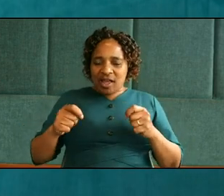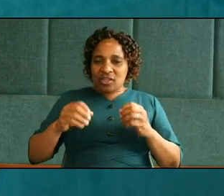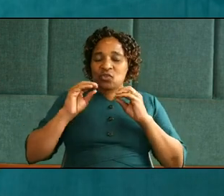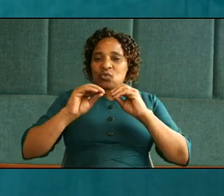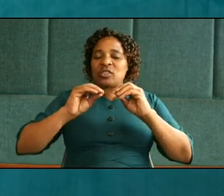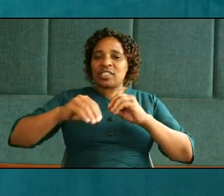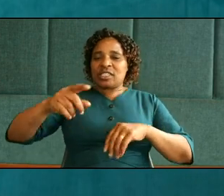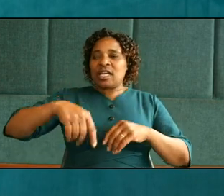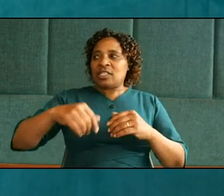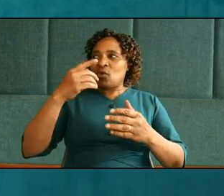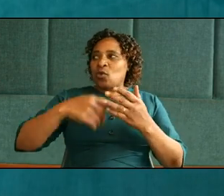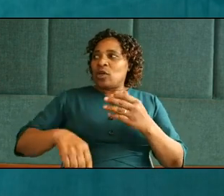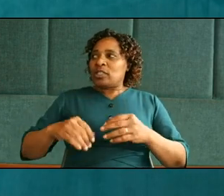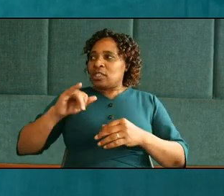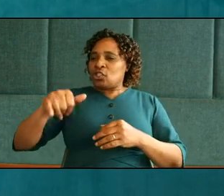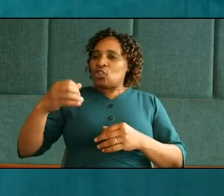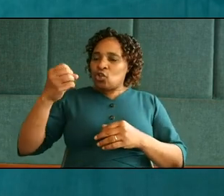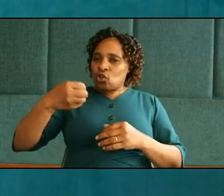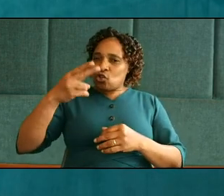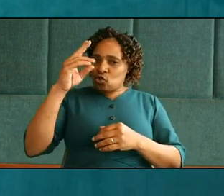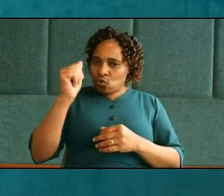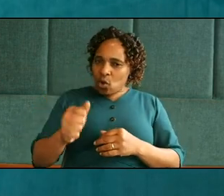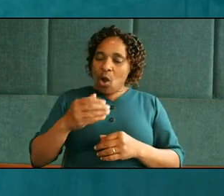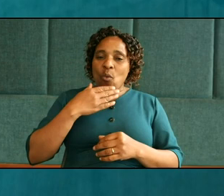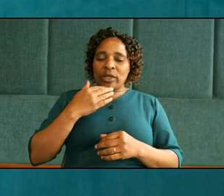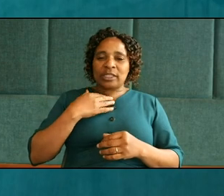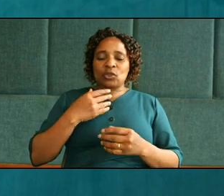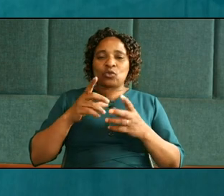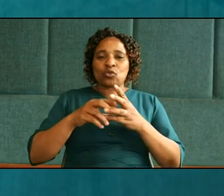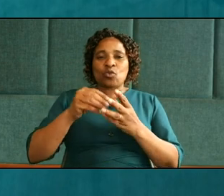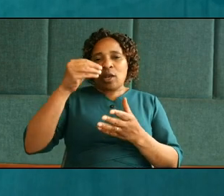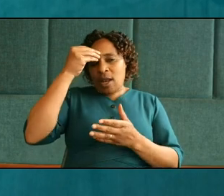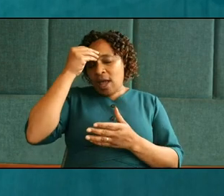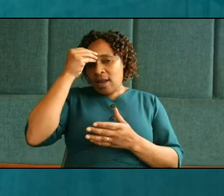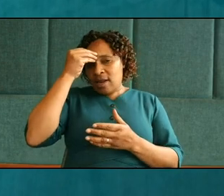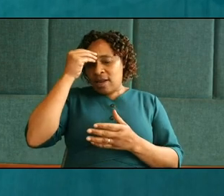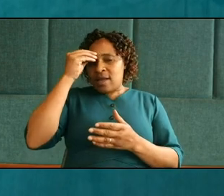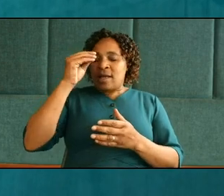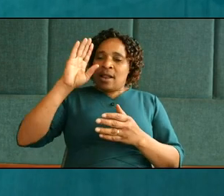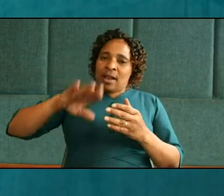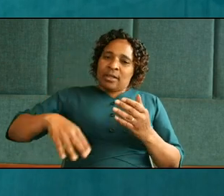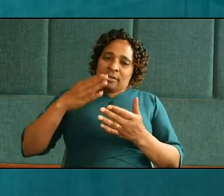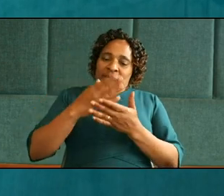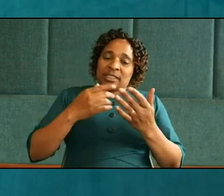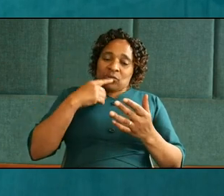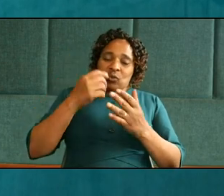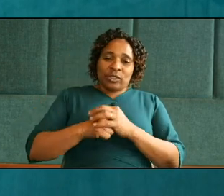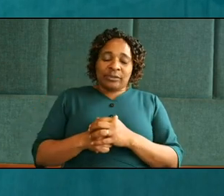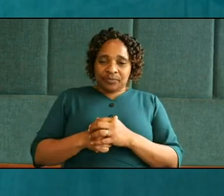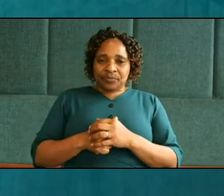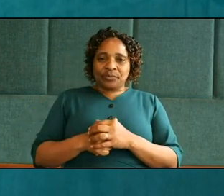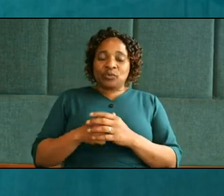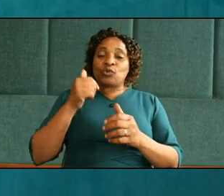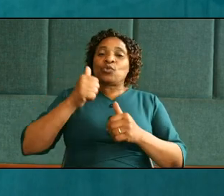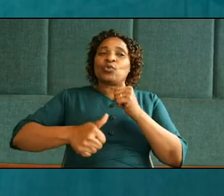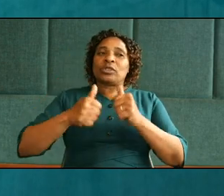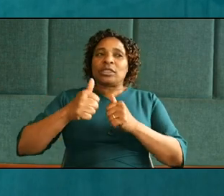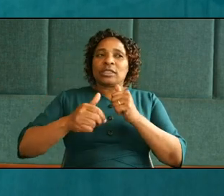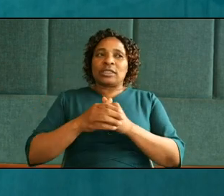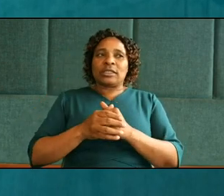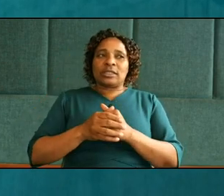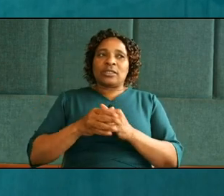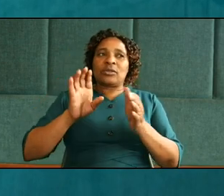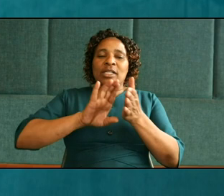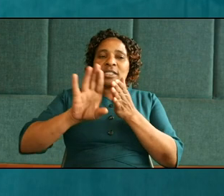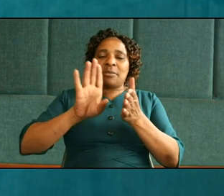on what Joshua wanted people to learn. And as we come, a last part of this that says, the last part which is of